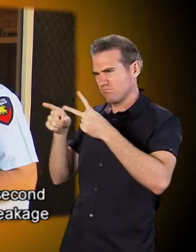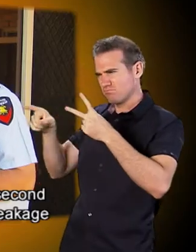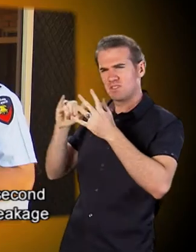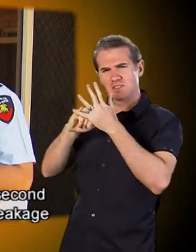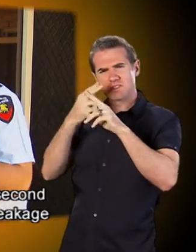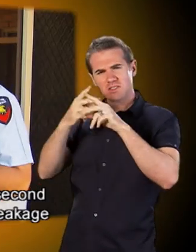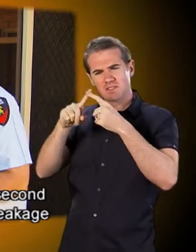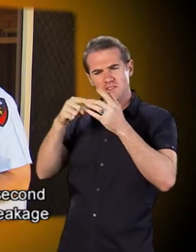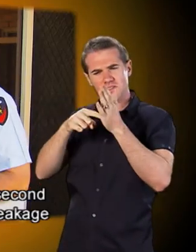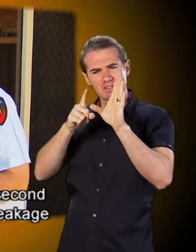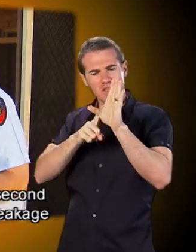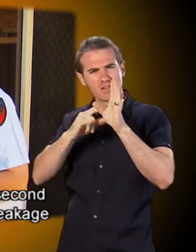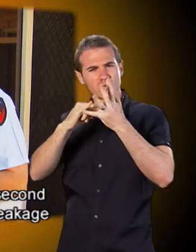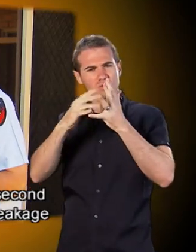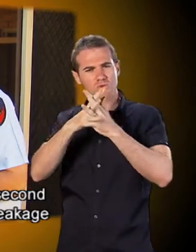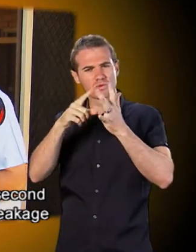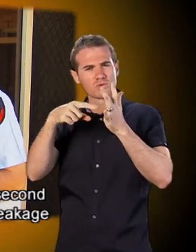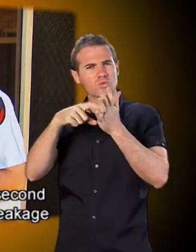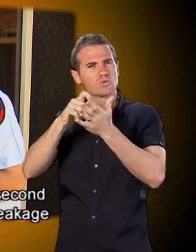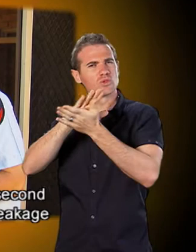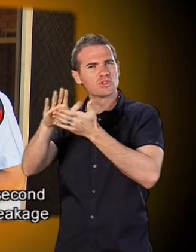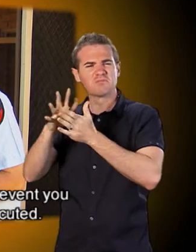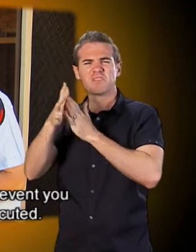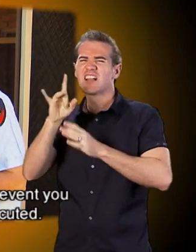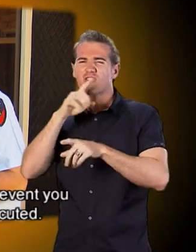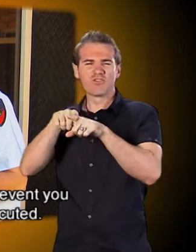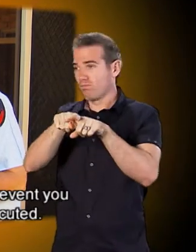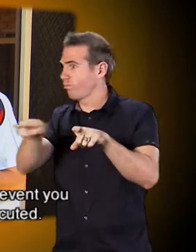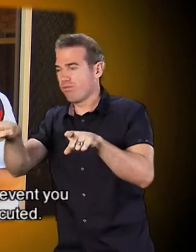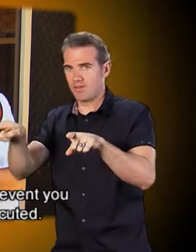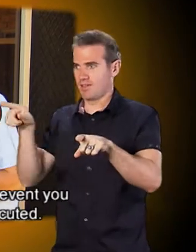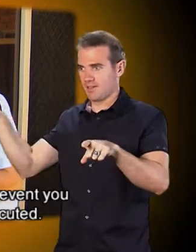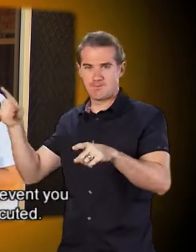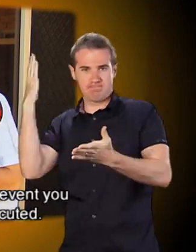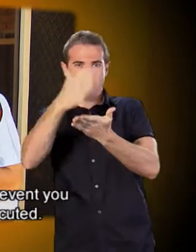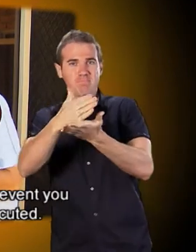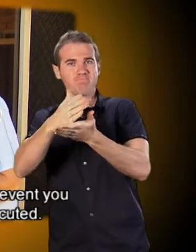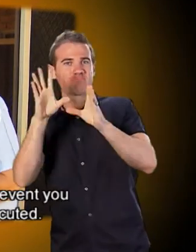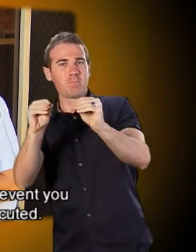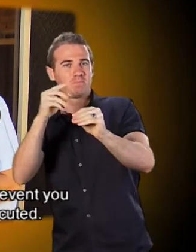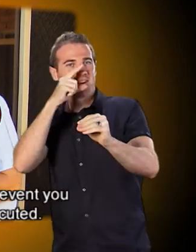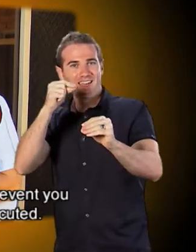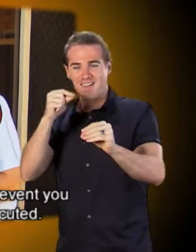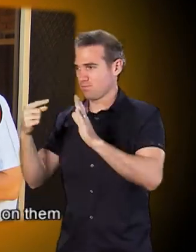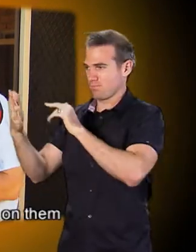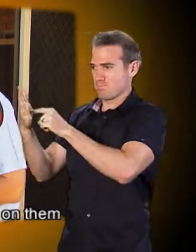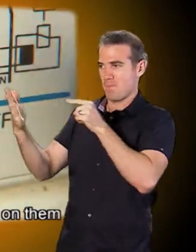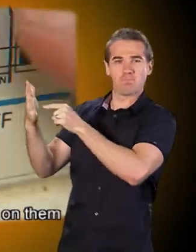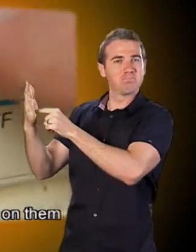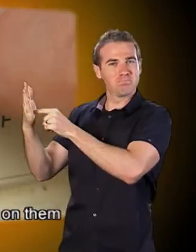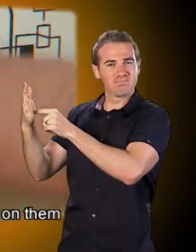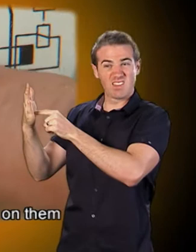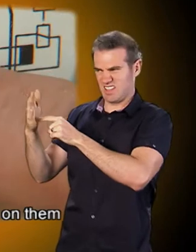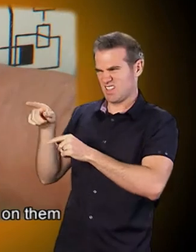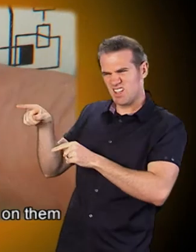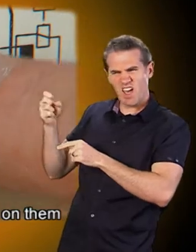They turn off in a split second from any kind of earth leakage and they're designed to prevent you from becoming electrocuted. They've got